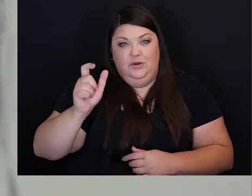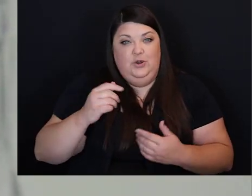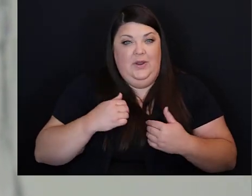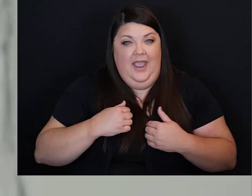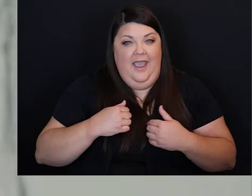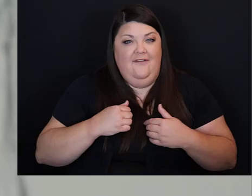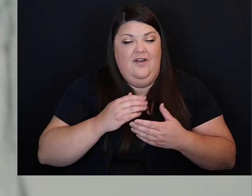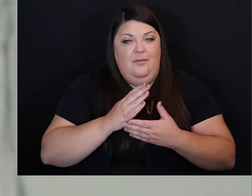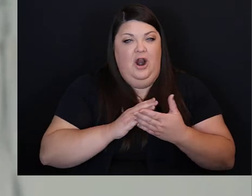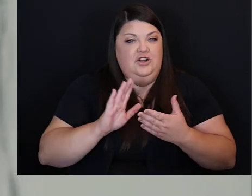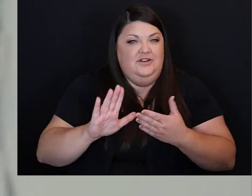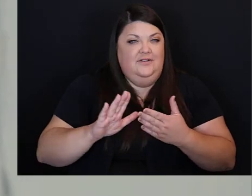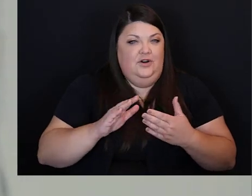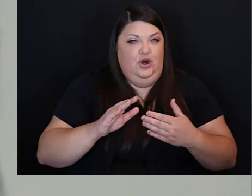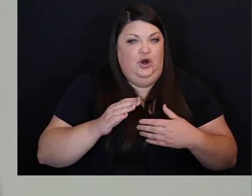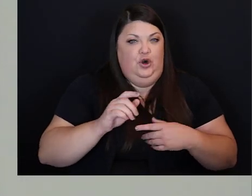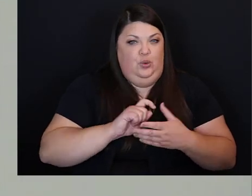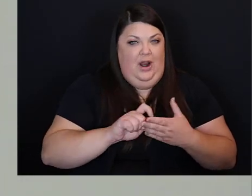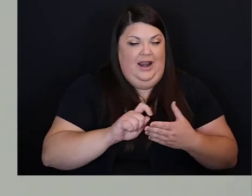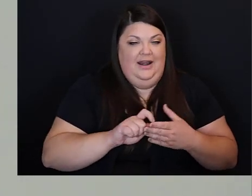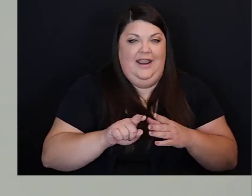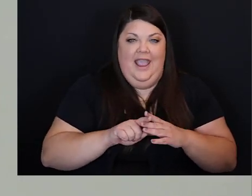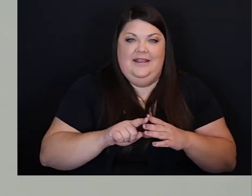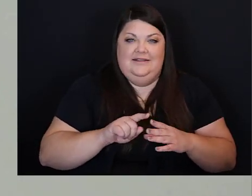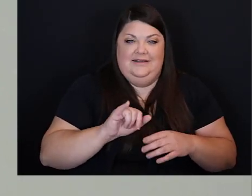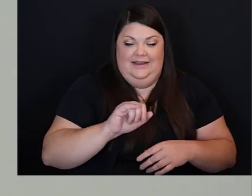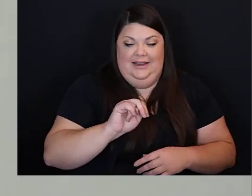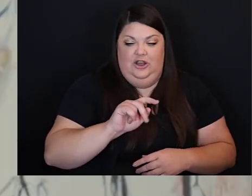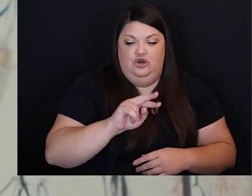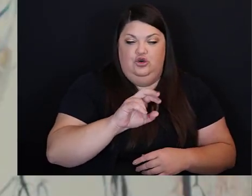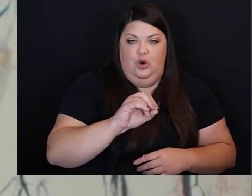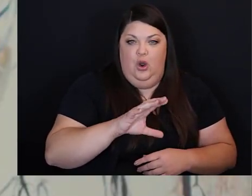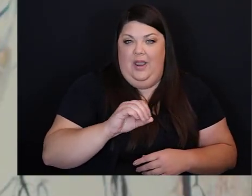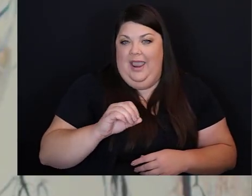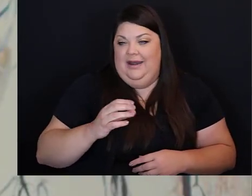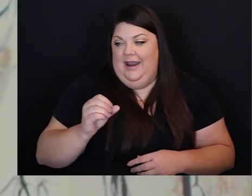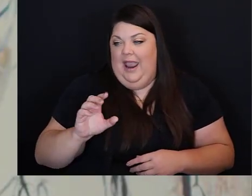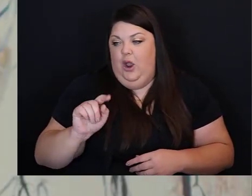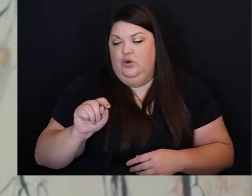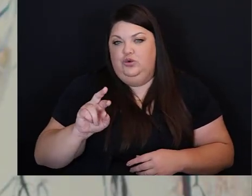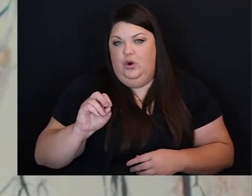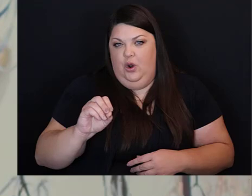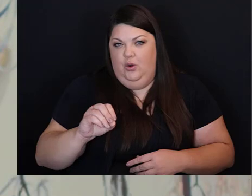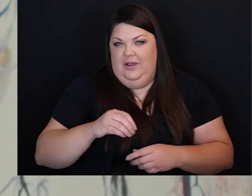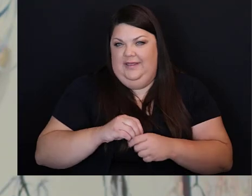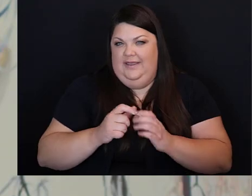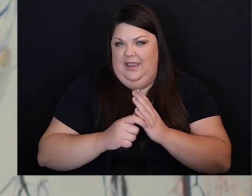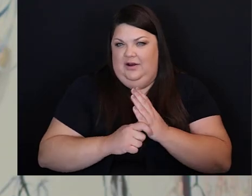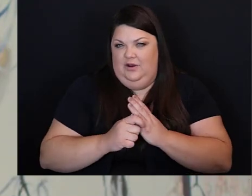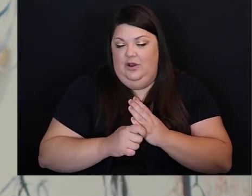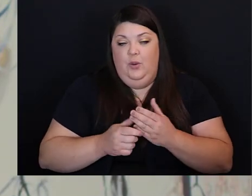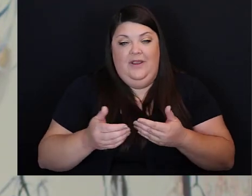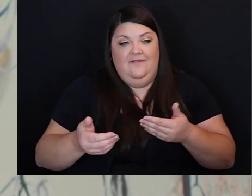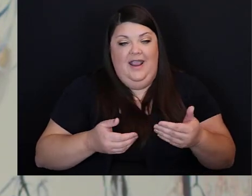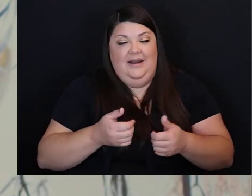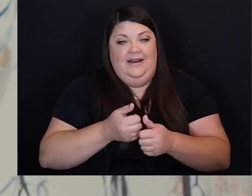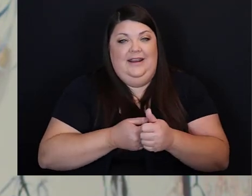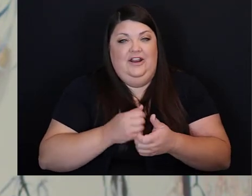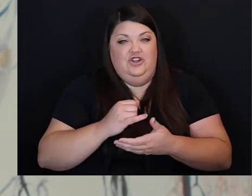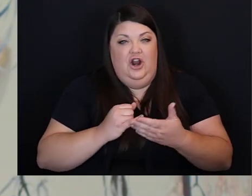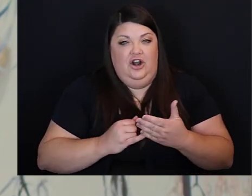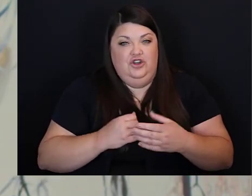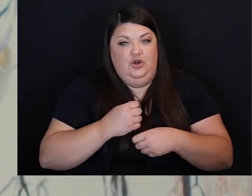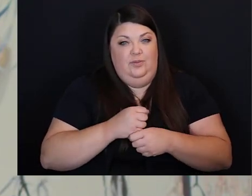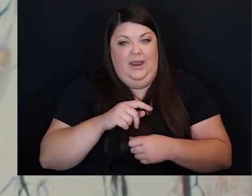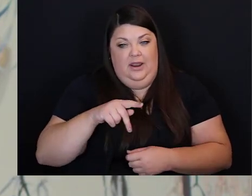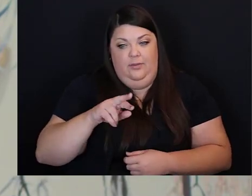writing as an intro and an outro in the catalog. We invited each artist to make a portfolio of their work